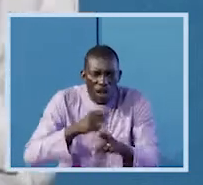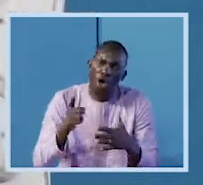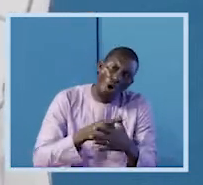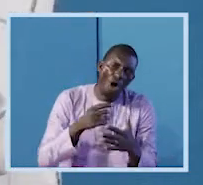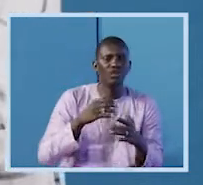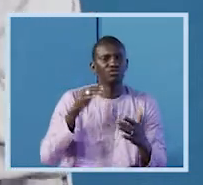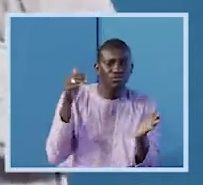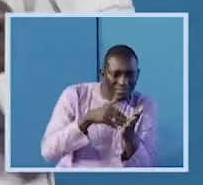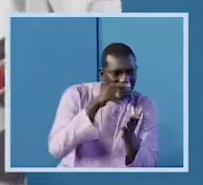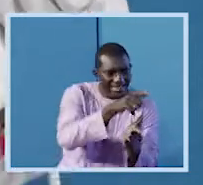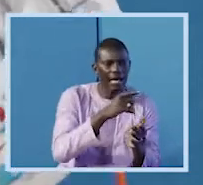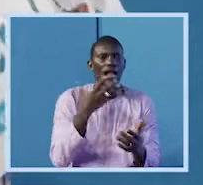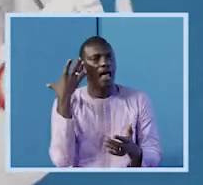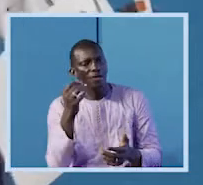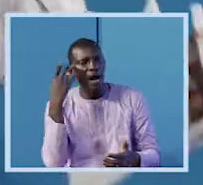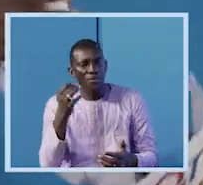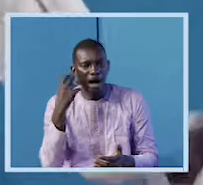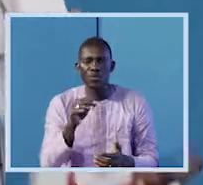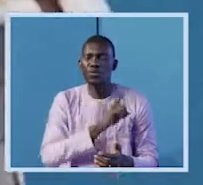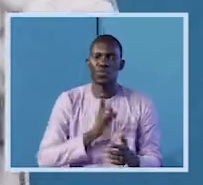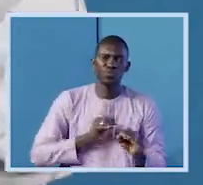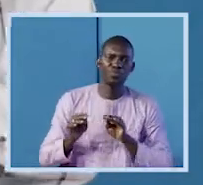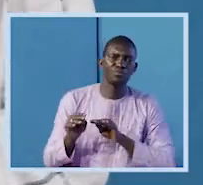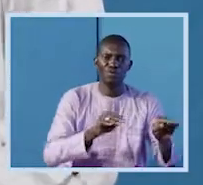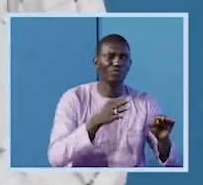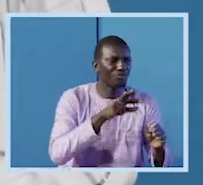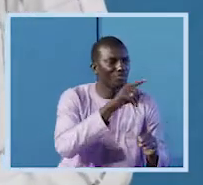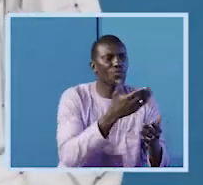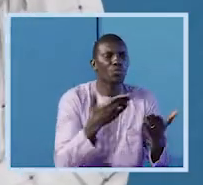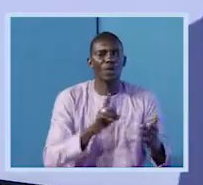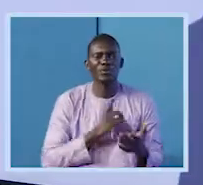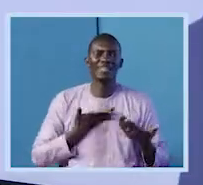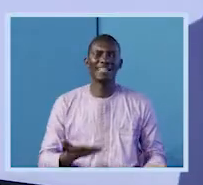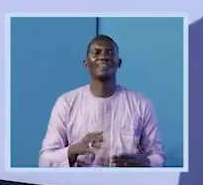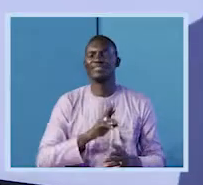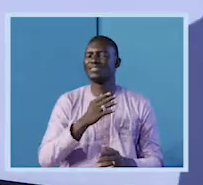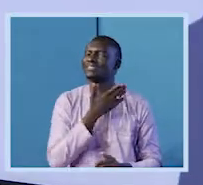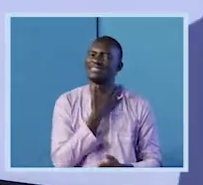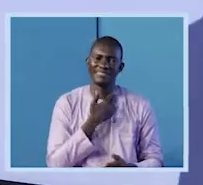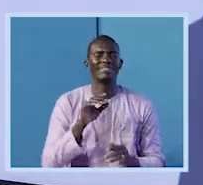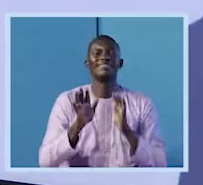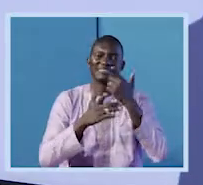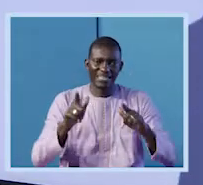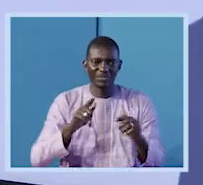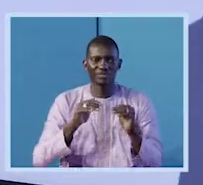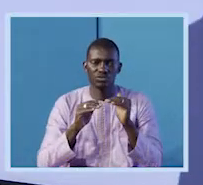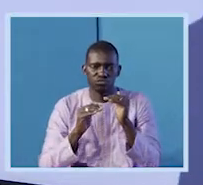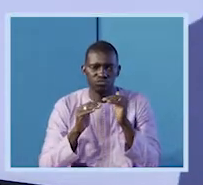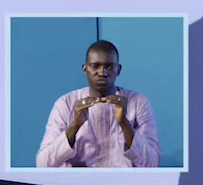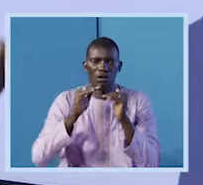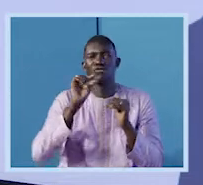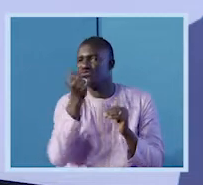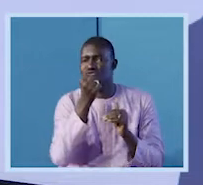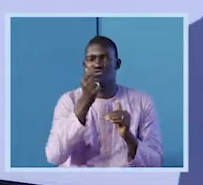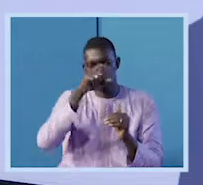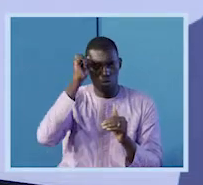to actually reach here? How did we move away from that to where we are now? It wasn't that easy. As you say, sign language is an emerging profession. Yes. We didn't have